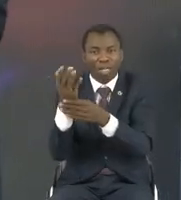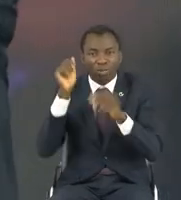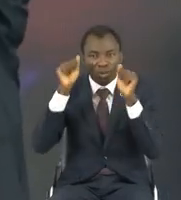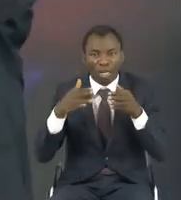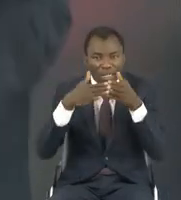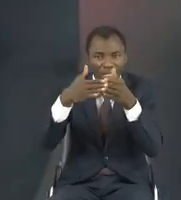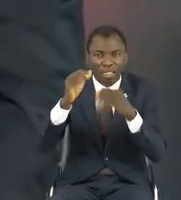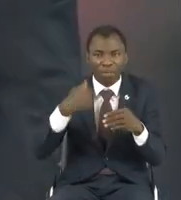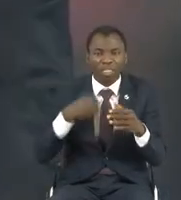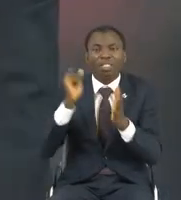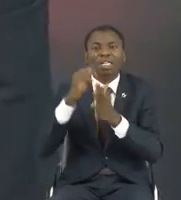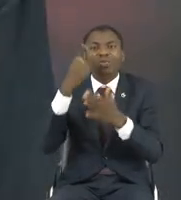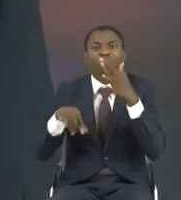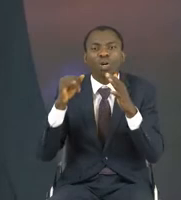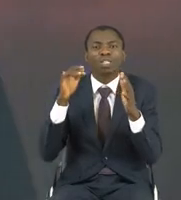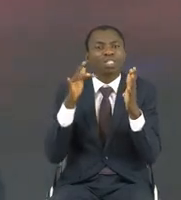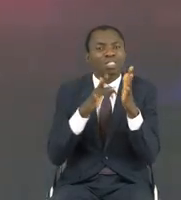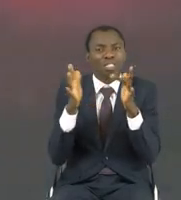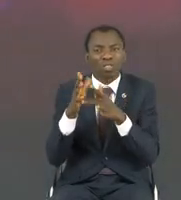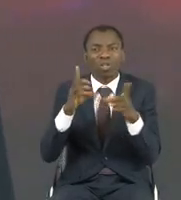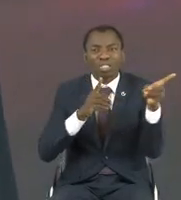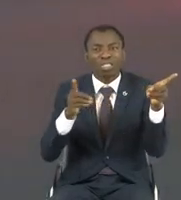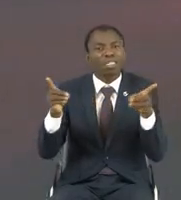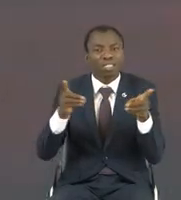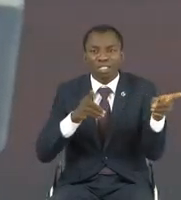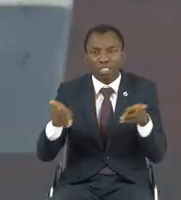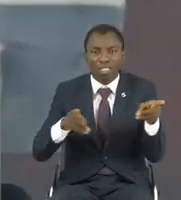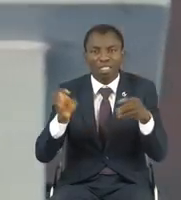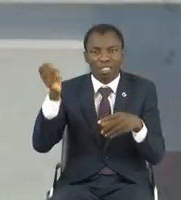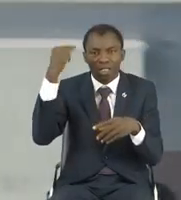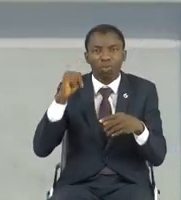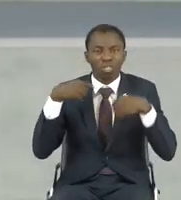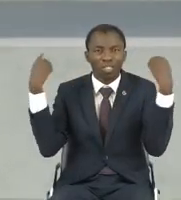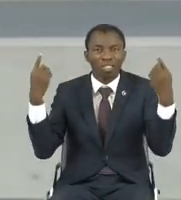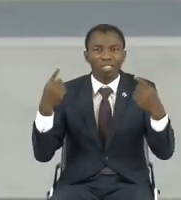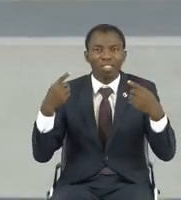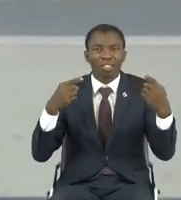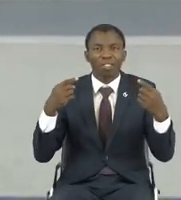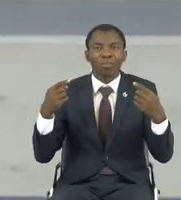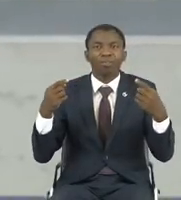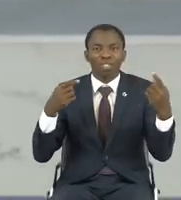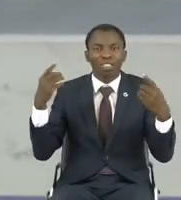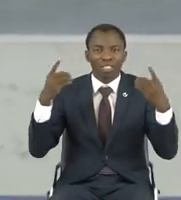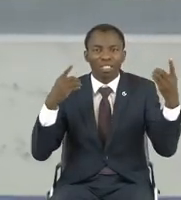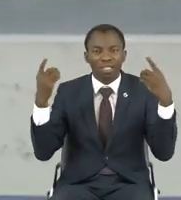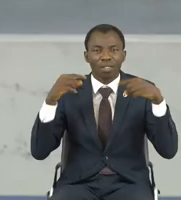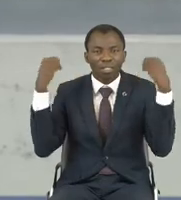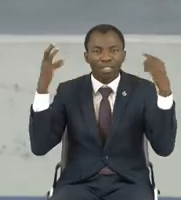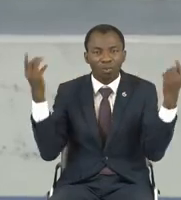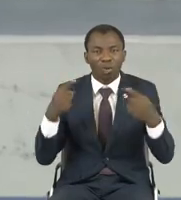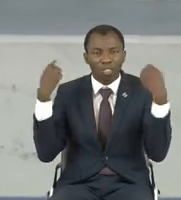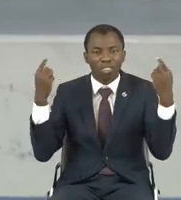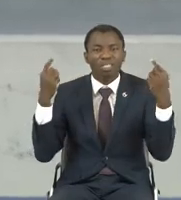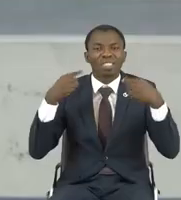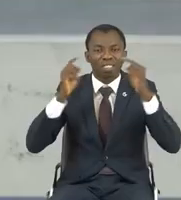That's what Jesus did. He was sinless. He was perfect. He was spotless. He